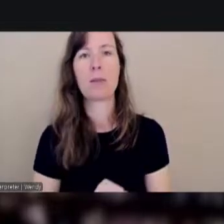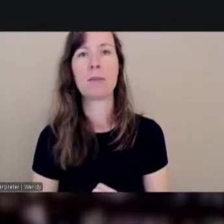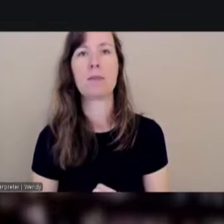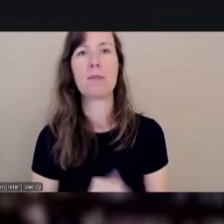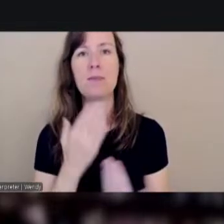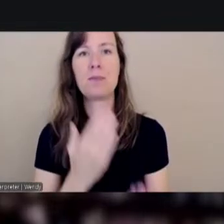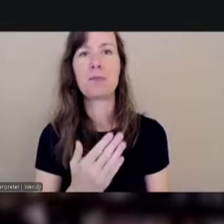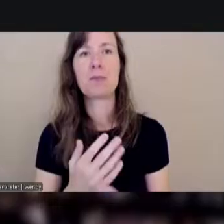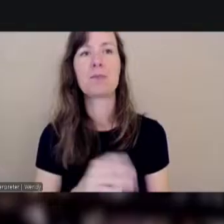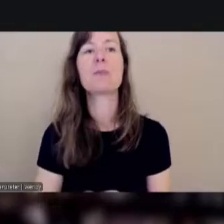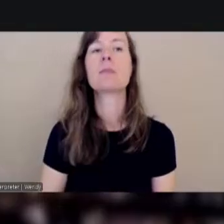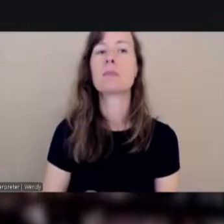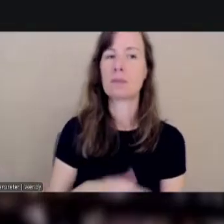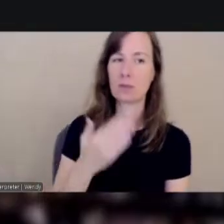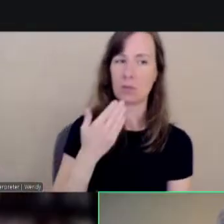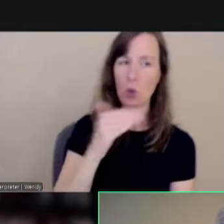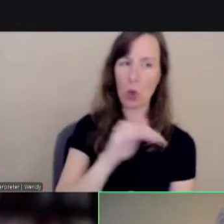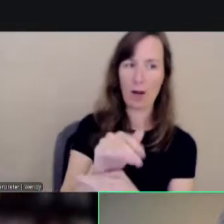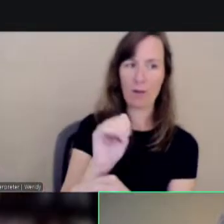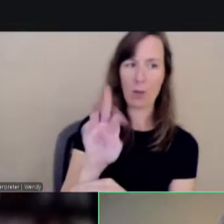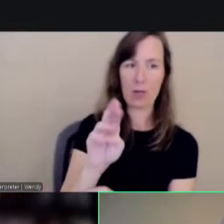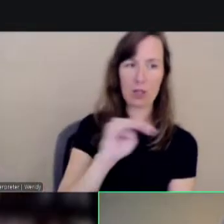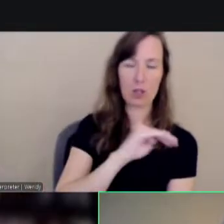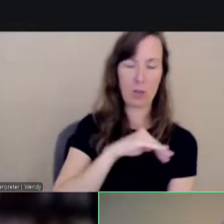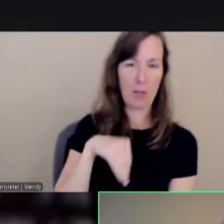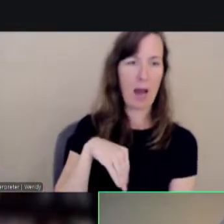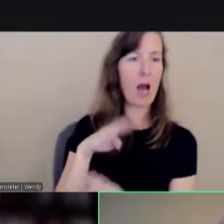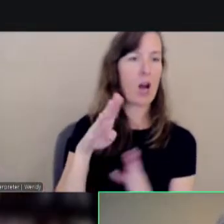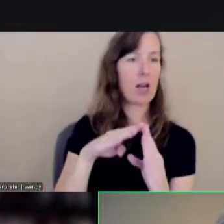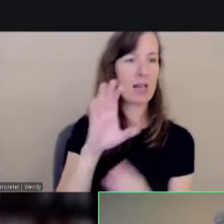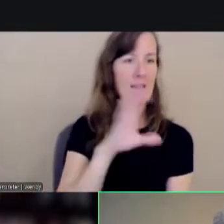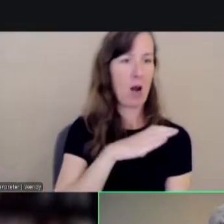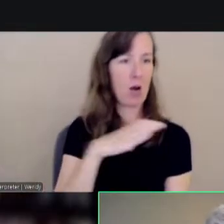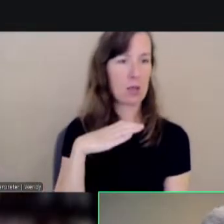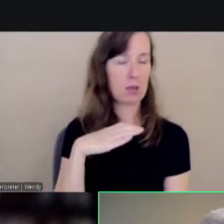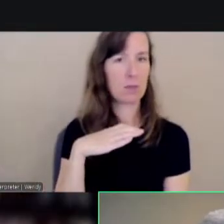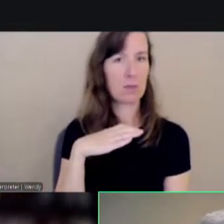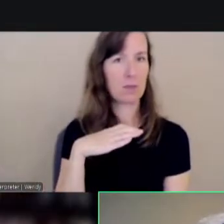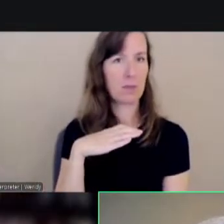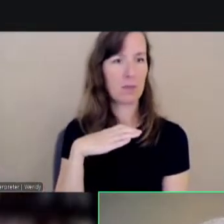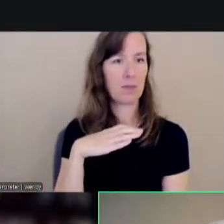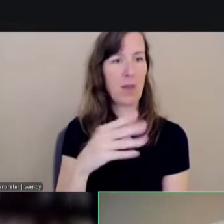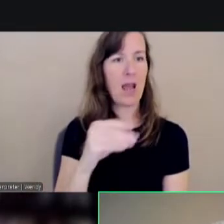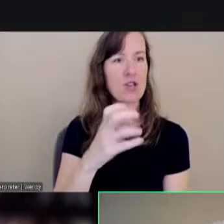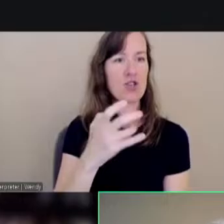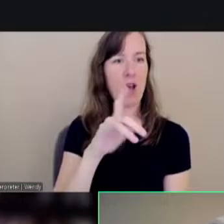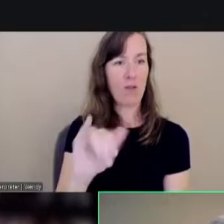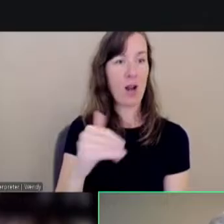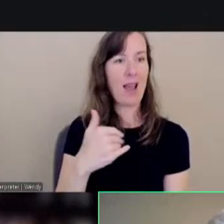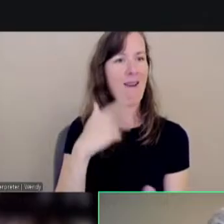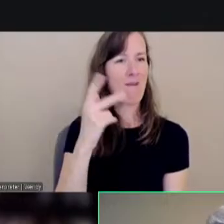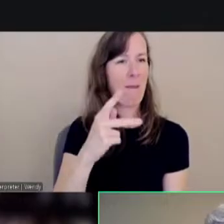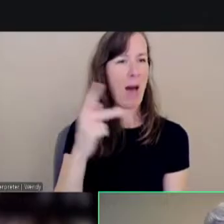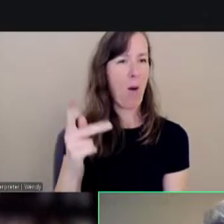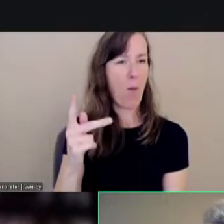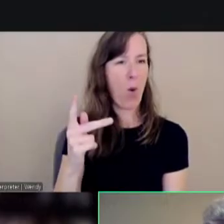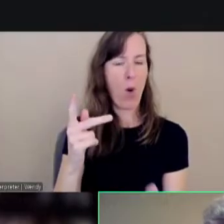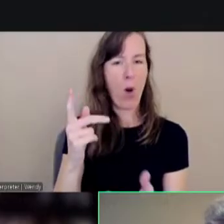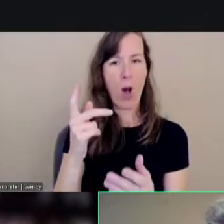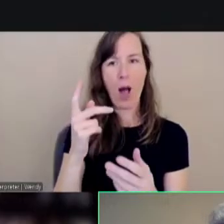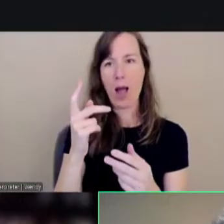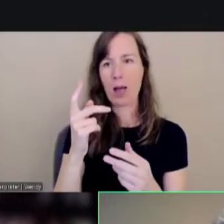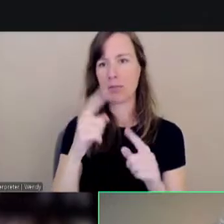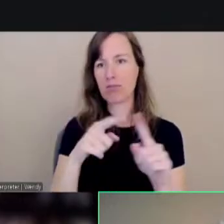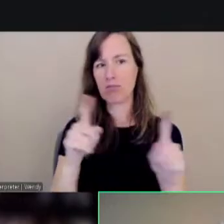Good evening, Mr. Mayor, Town Council, Town of Cheverly. We have a PowerPoint, and I believe Giselle is